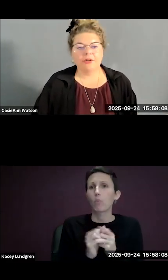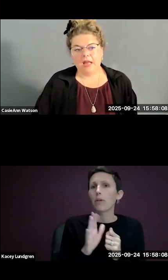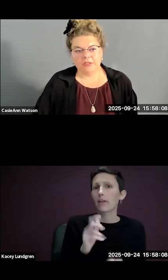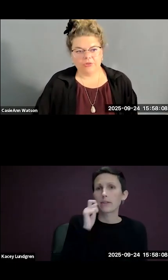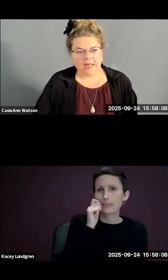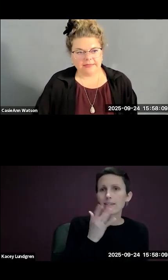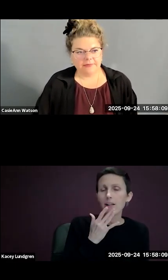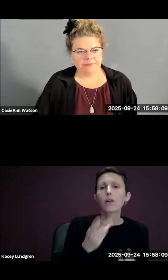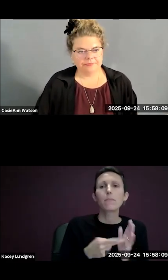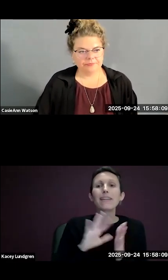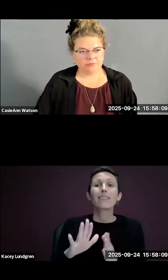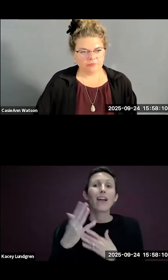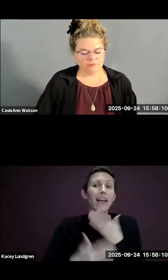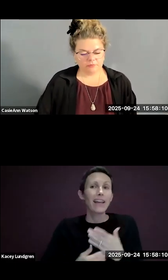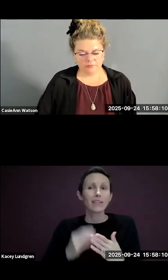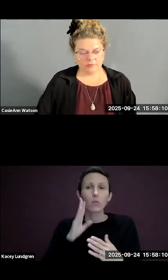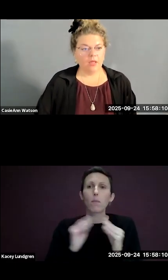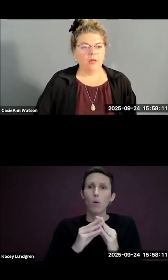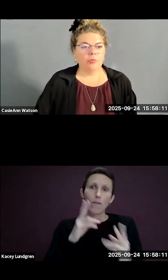settings that are not distracting.